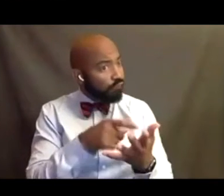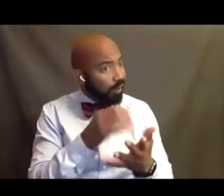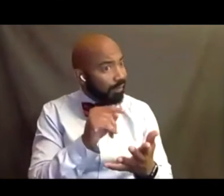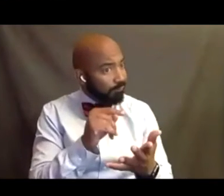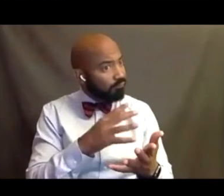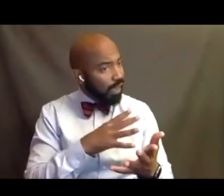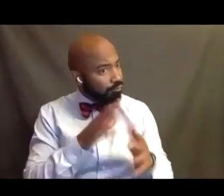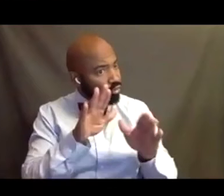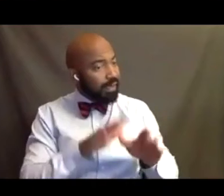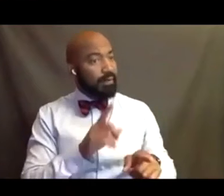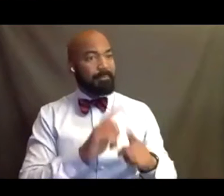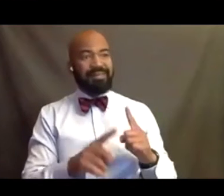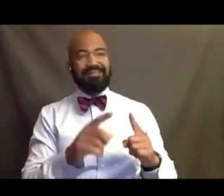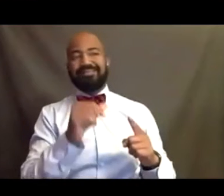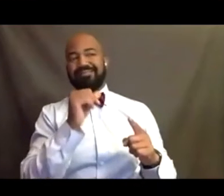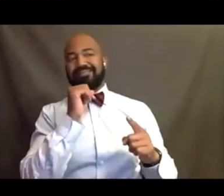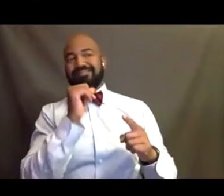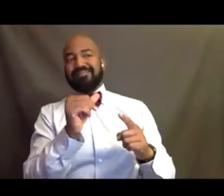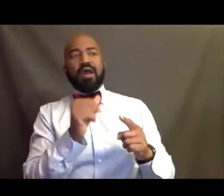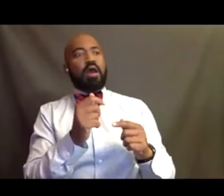experience and don't try to write as an expert.